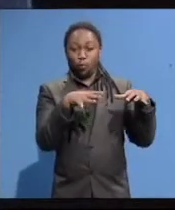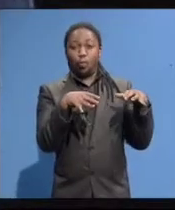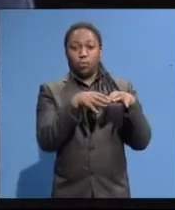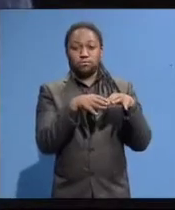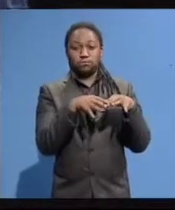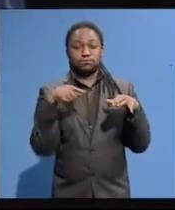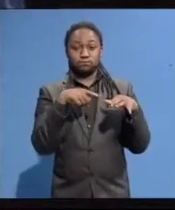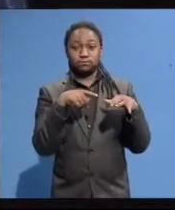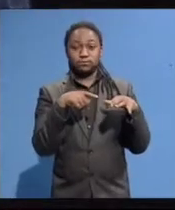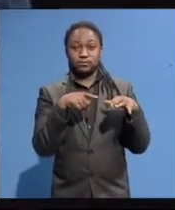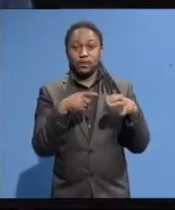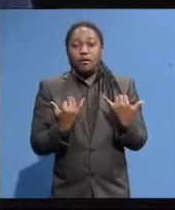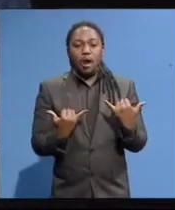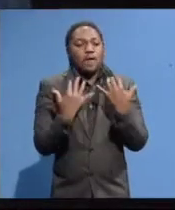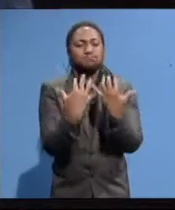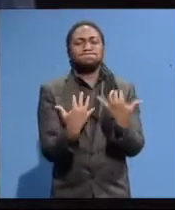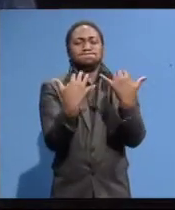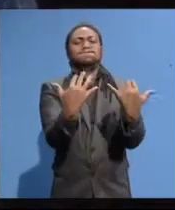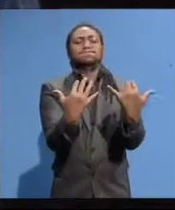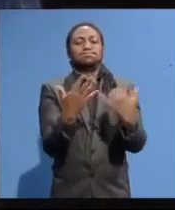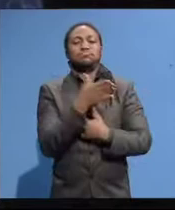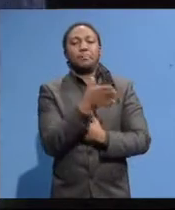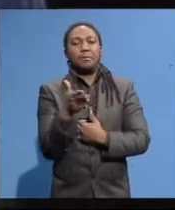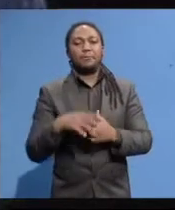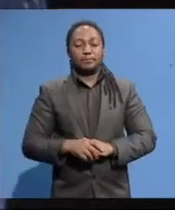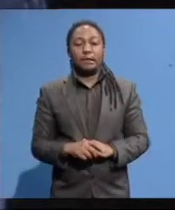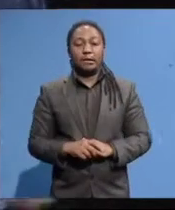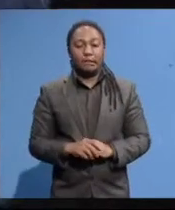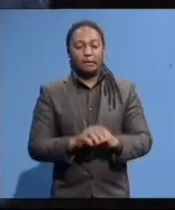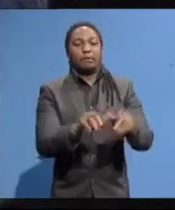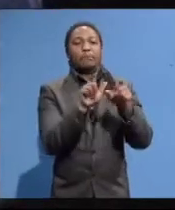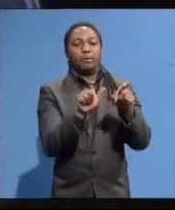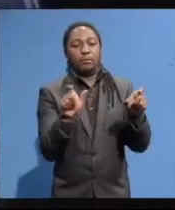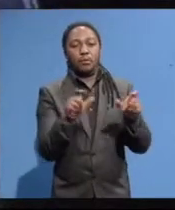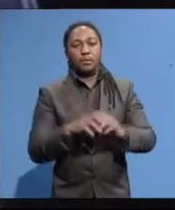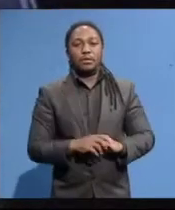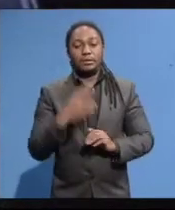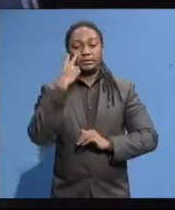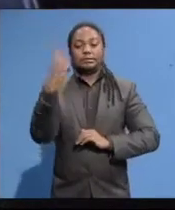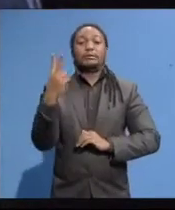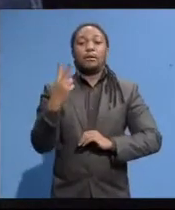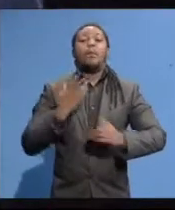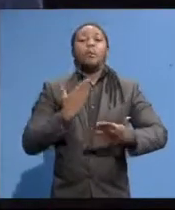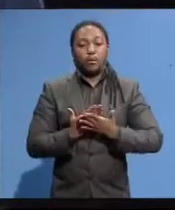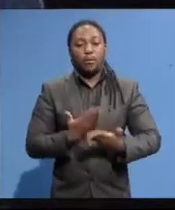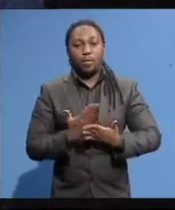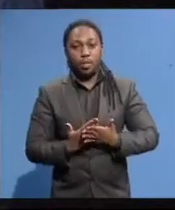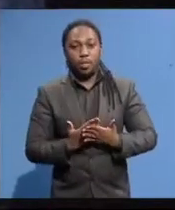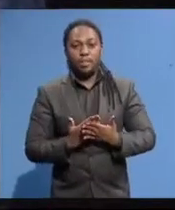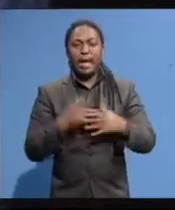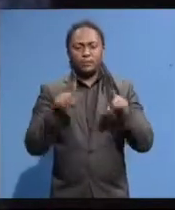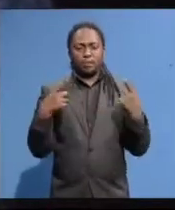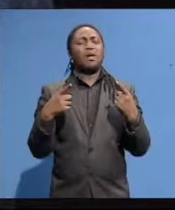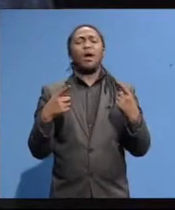people who are in this auditorium right now. These are the people who see the possibilities in the midst of the